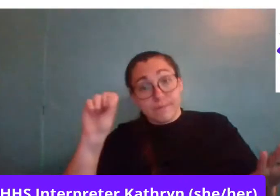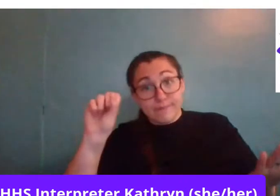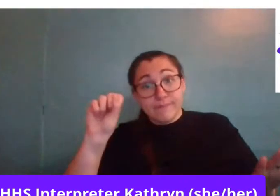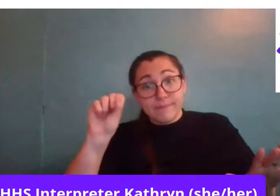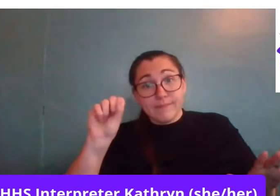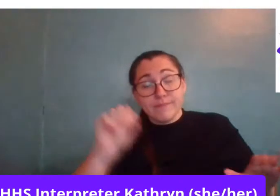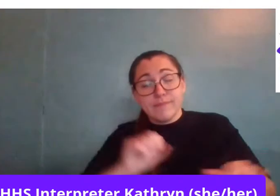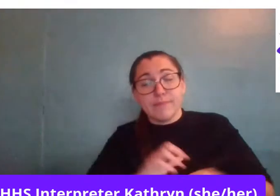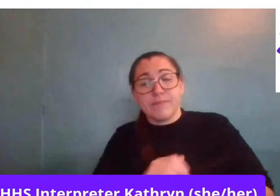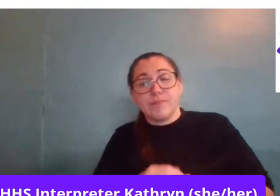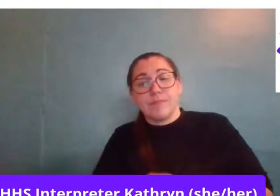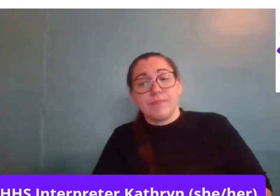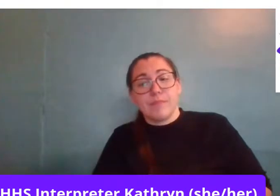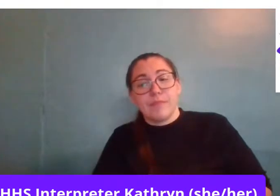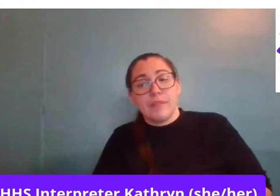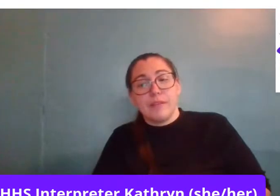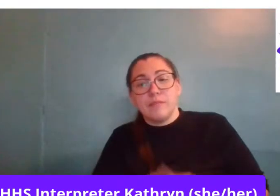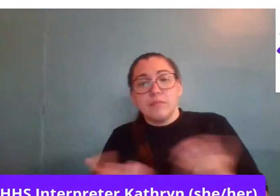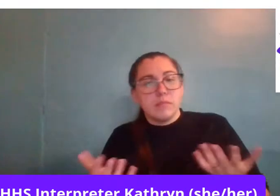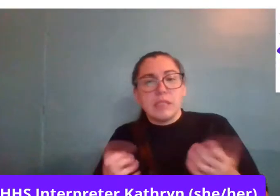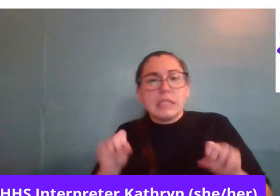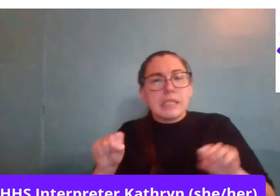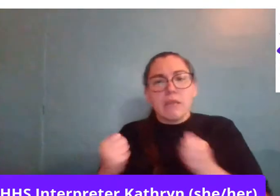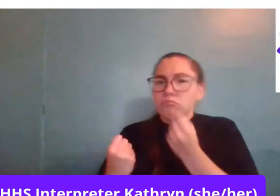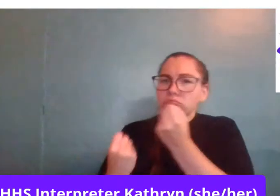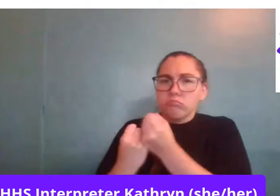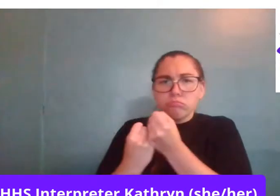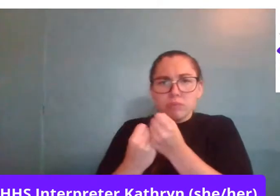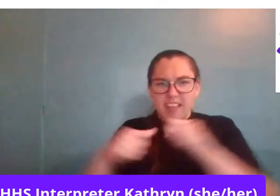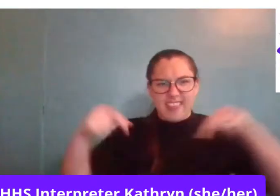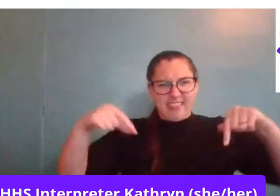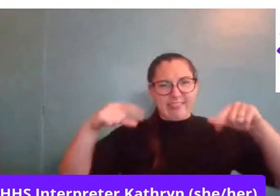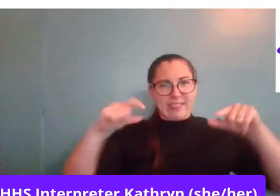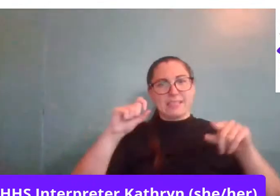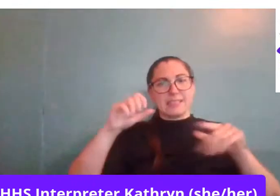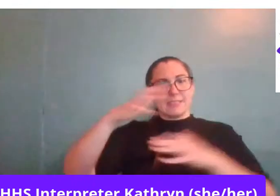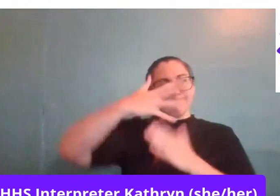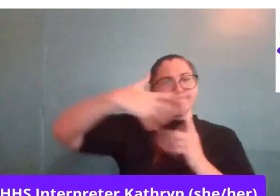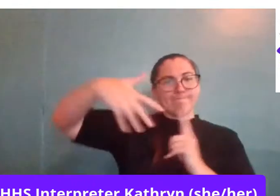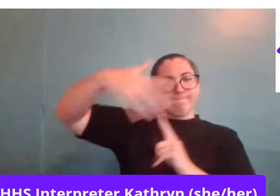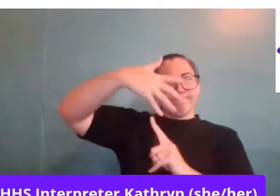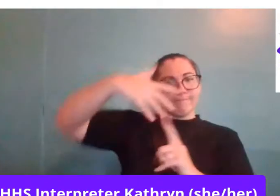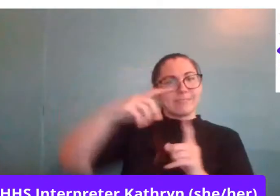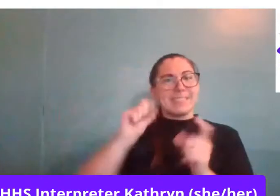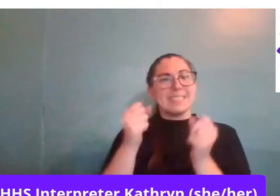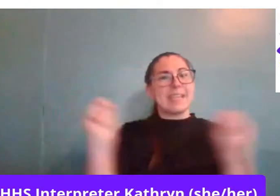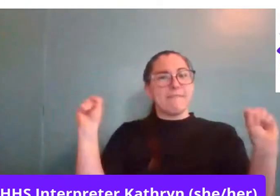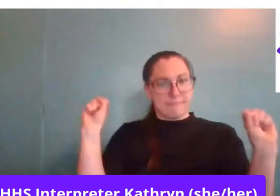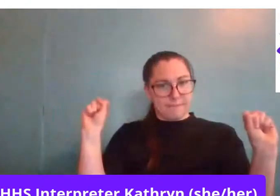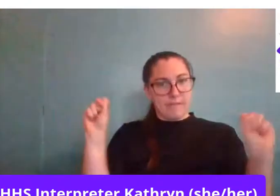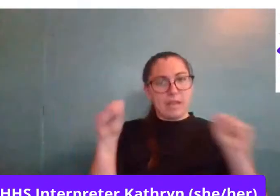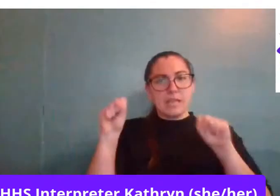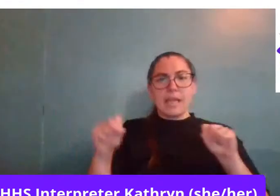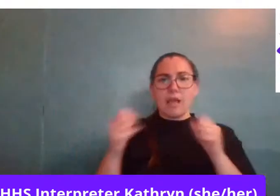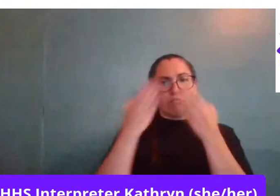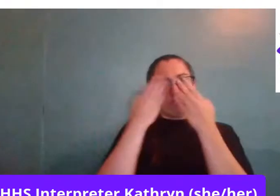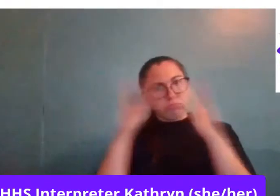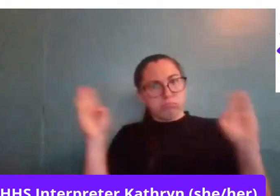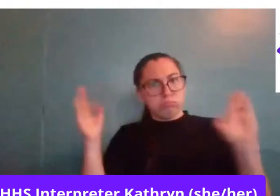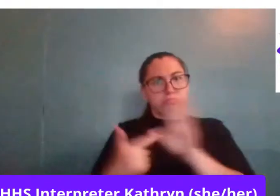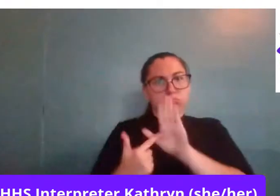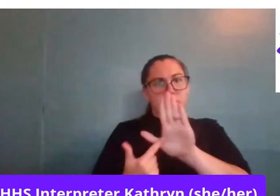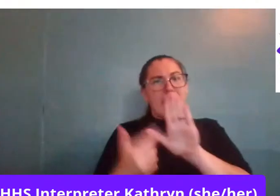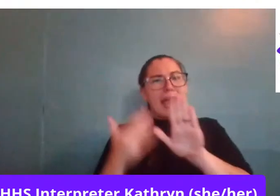and be there for them, that this is a safe environment to be able to be public. And I know that sounds like